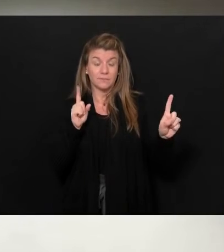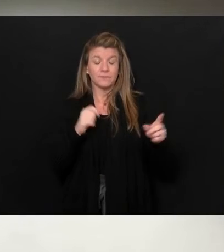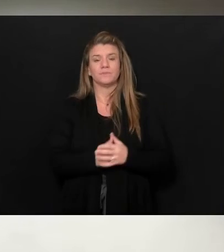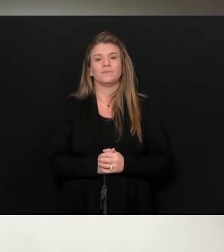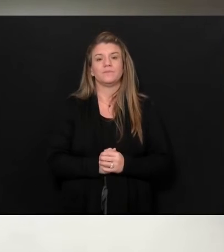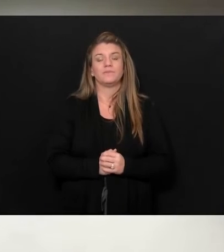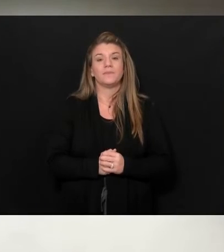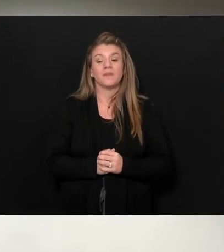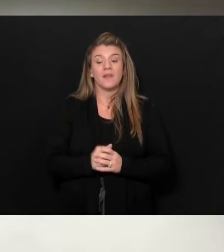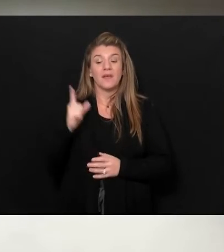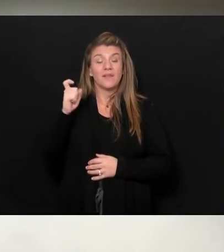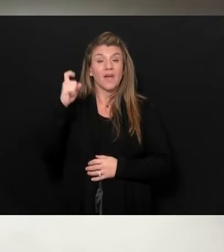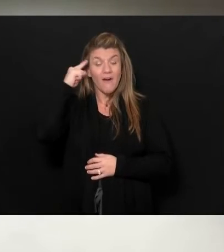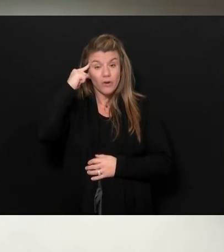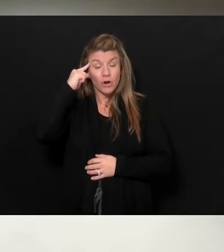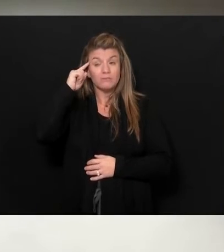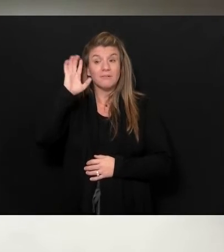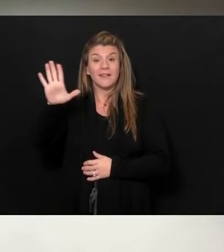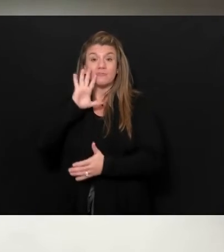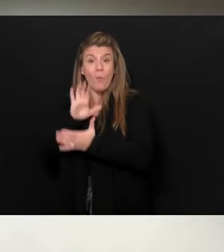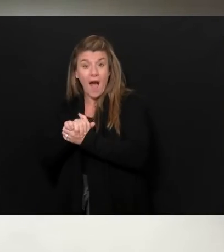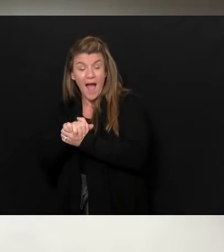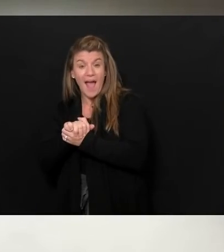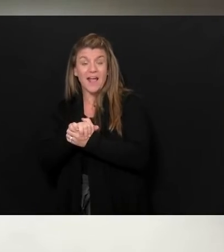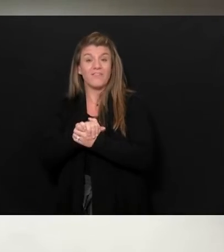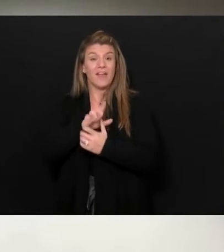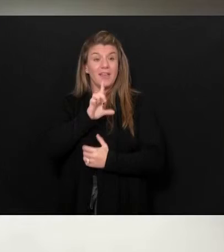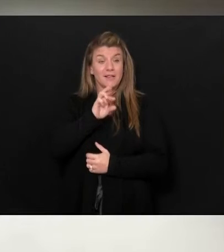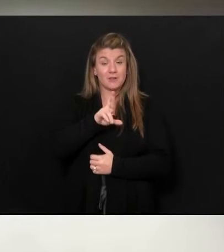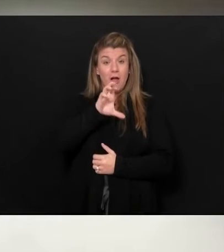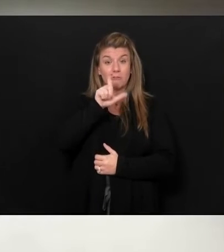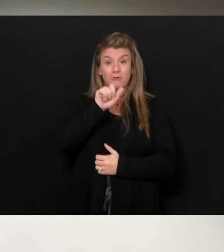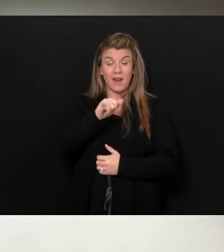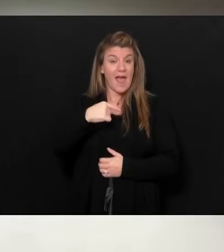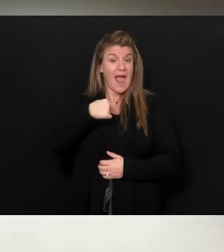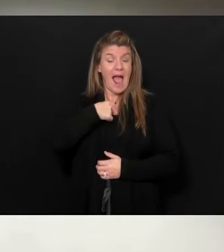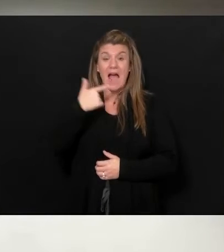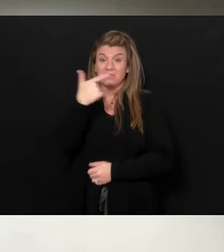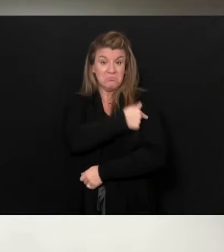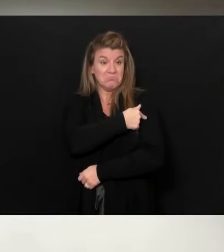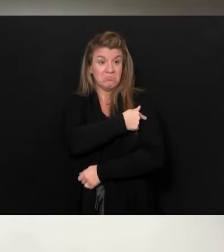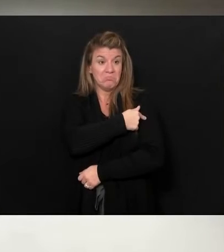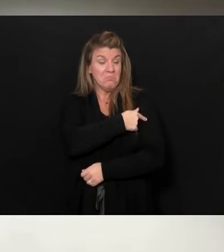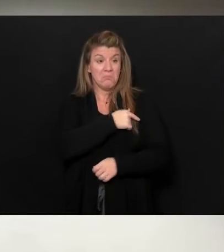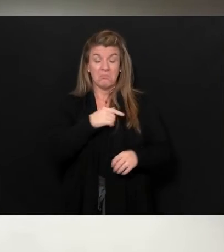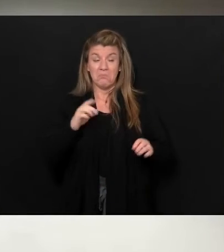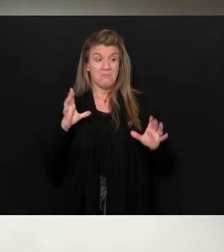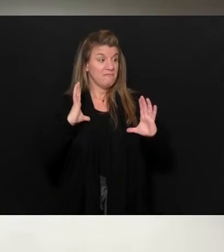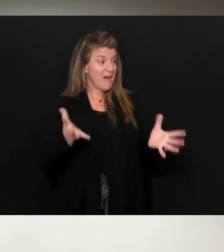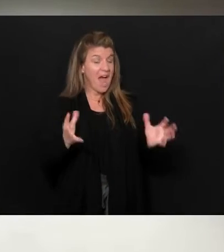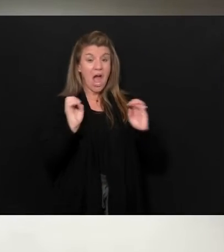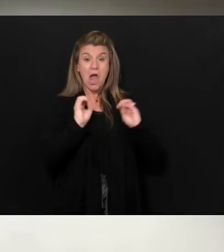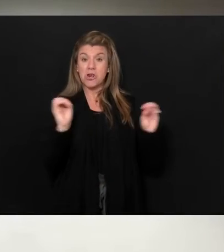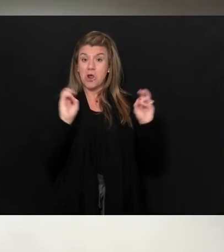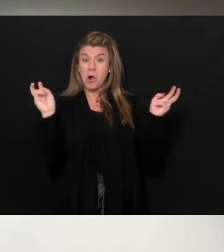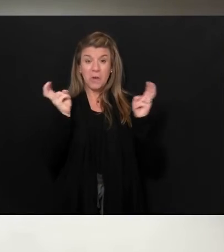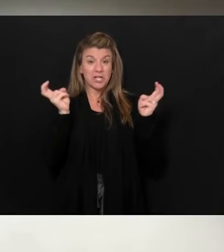with the governor, First Lady, and Clay, I tolerated the vaccine exceptionally well, no